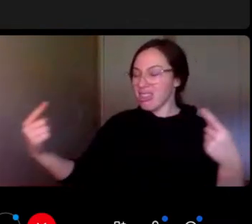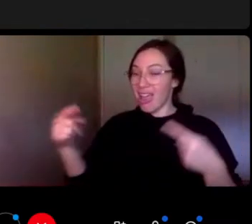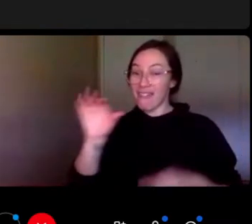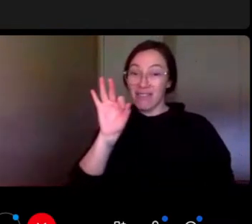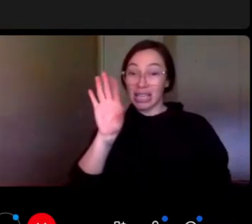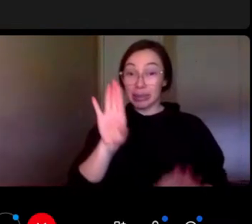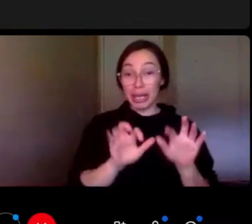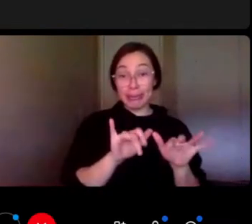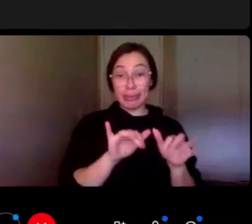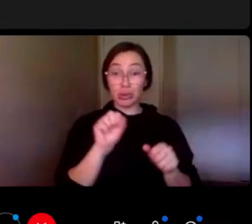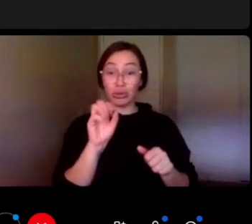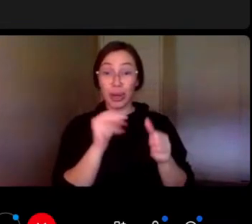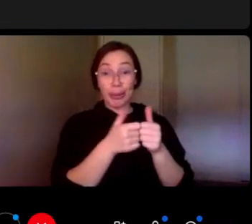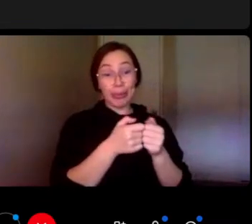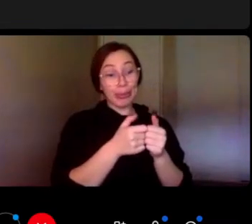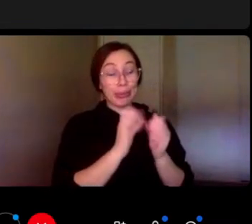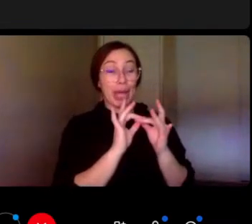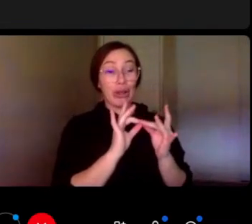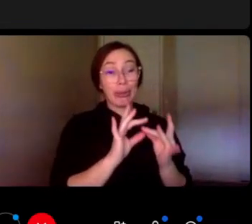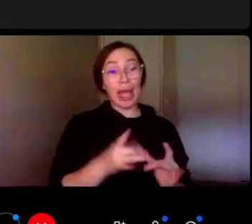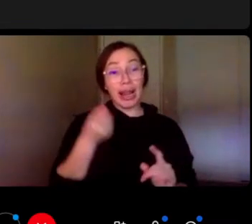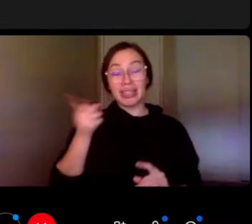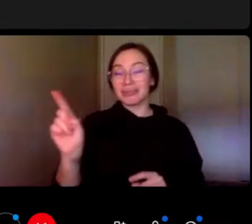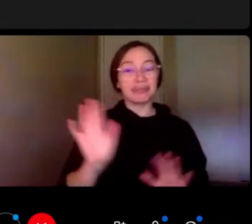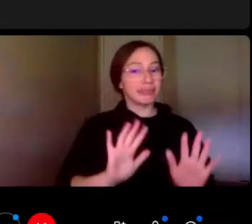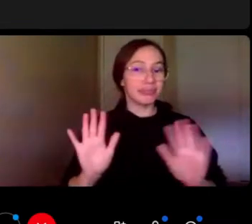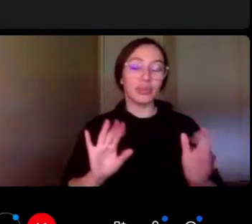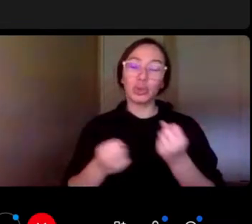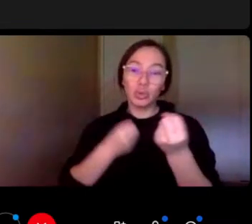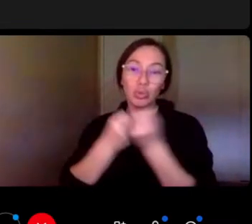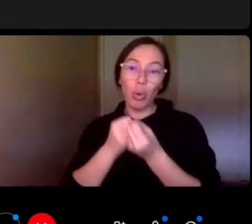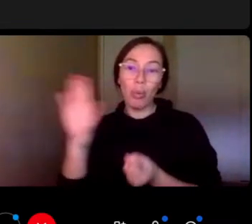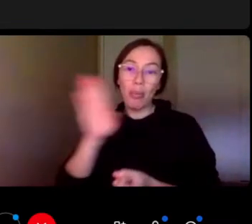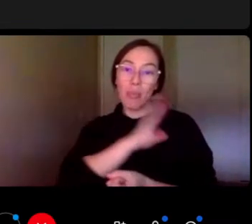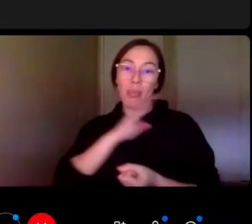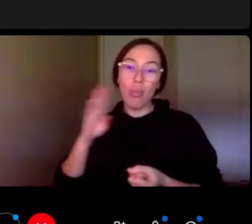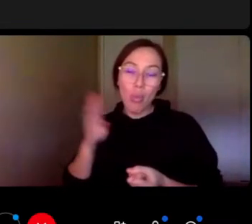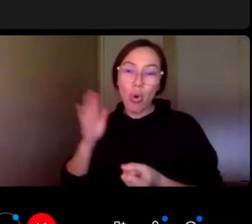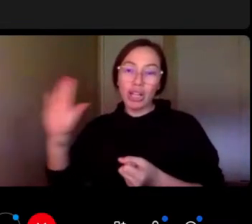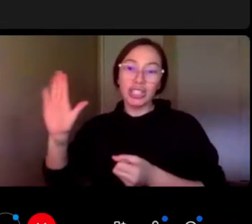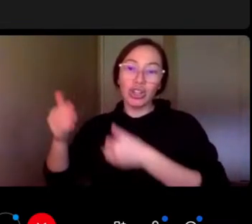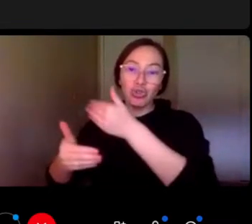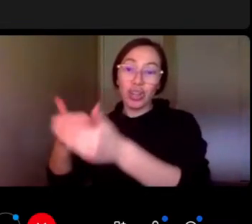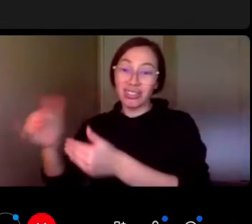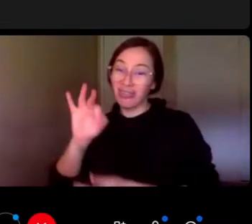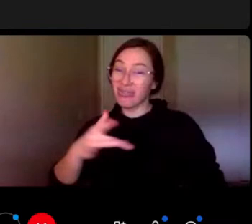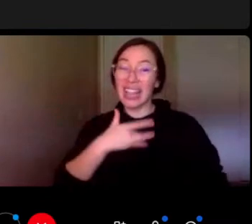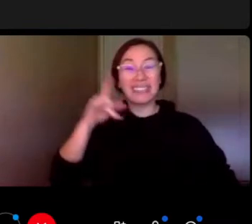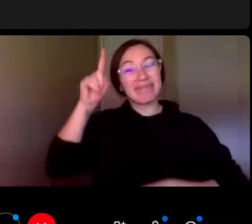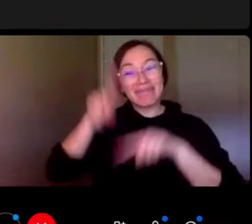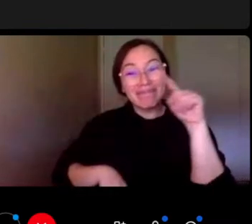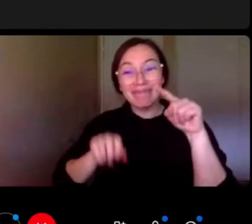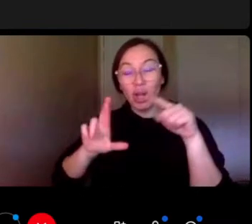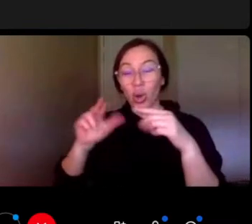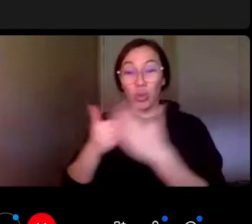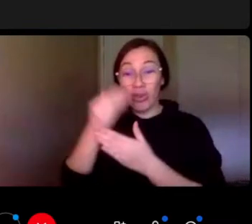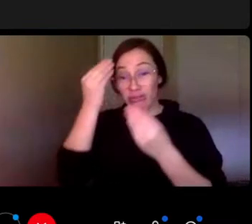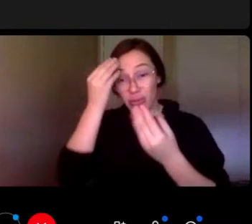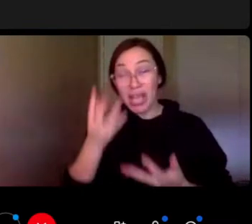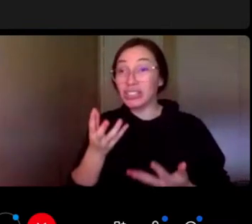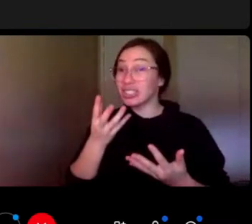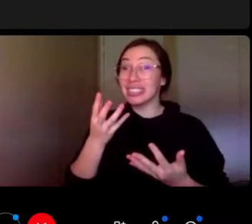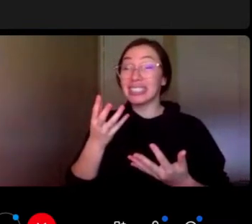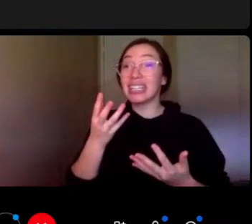page or social media and undermine it. You support the board's direction. And if you feel like you just can't, or there's new information to come forward, you